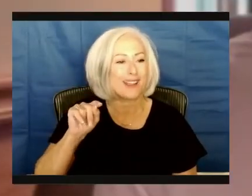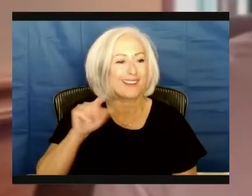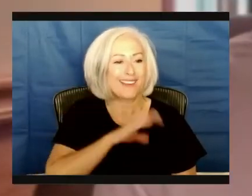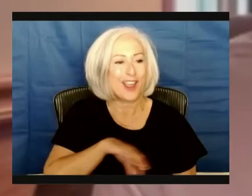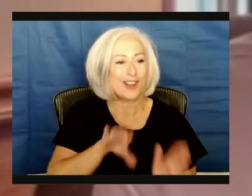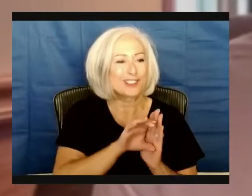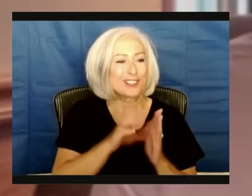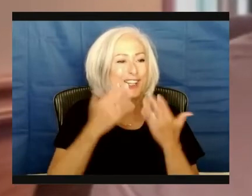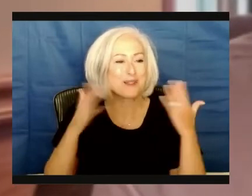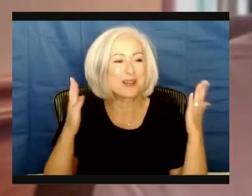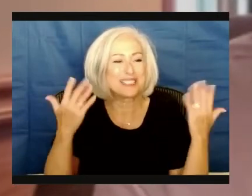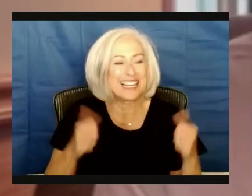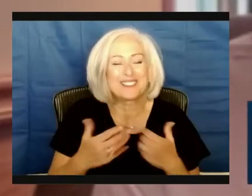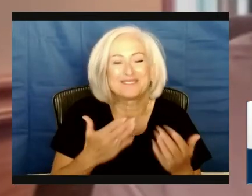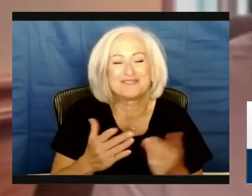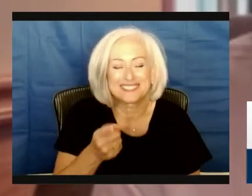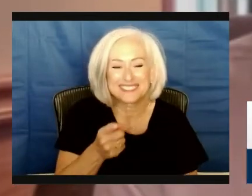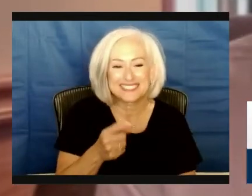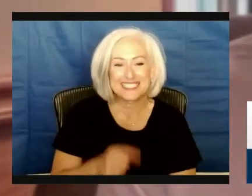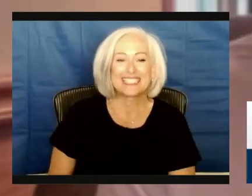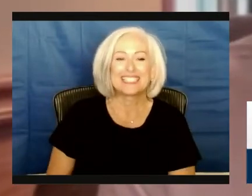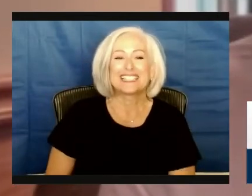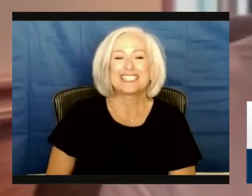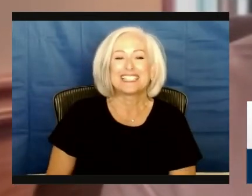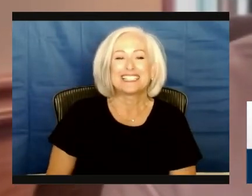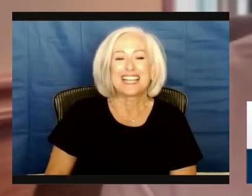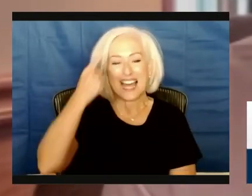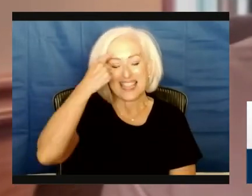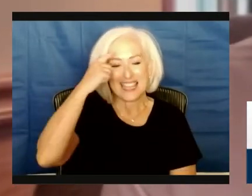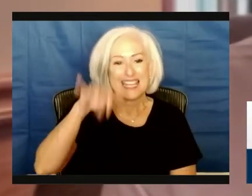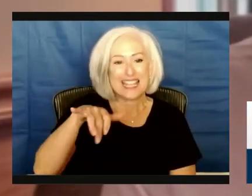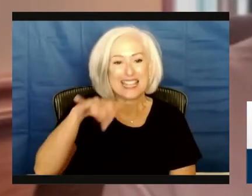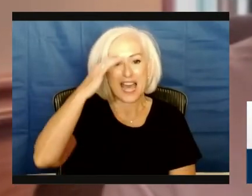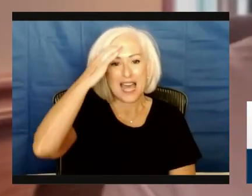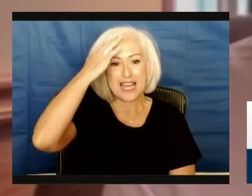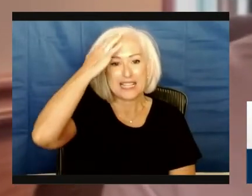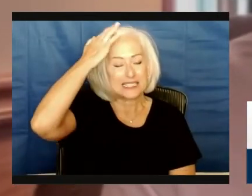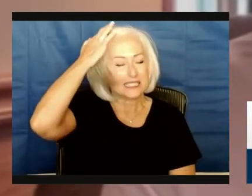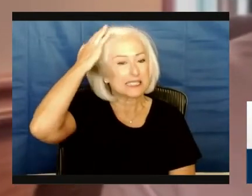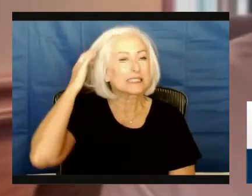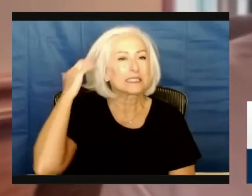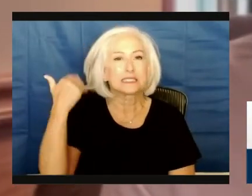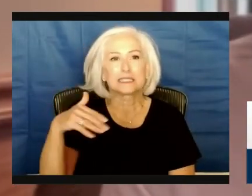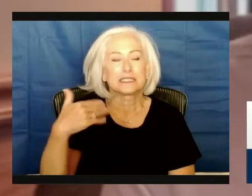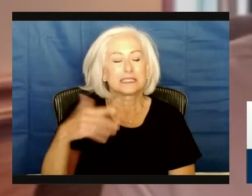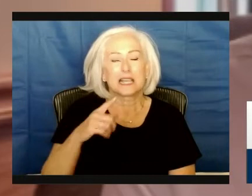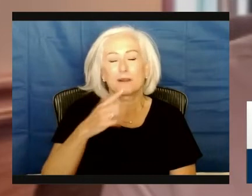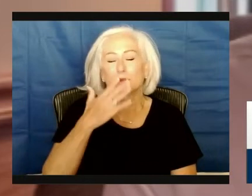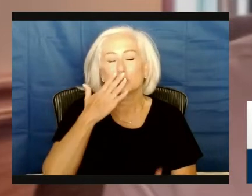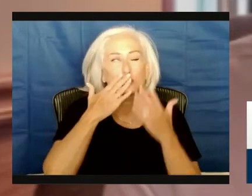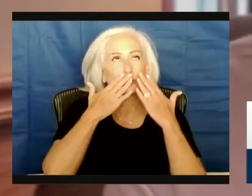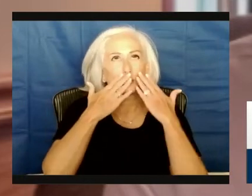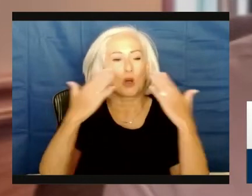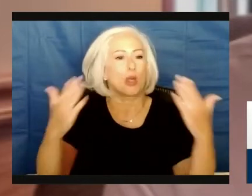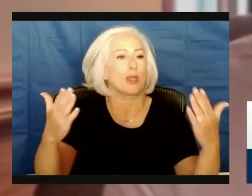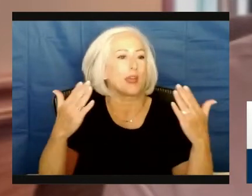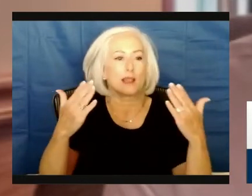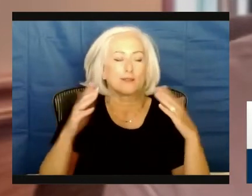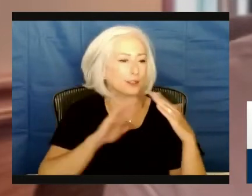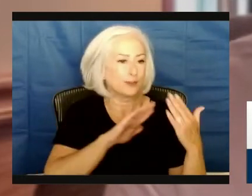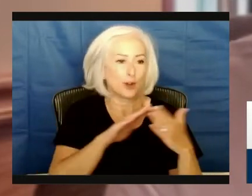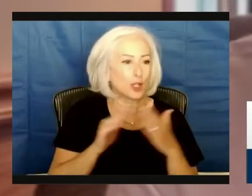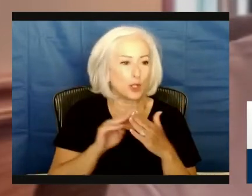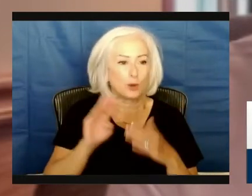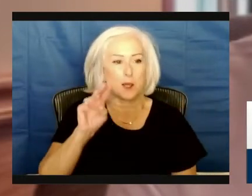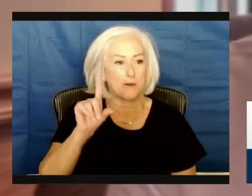Yeah, I think I just, again, so much, I'm so thankful for the entire community of Mendon who